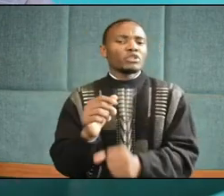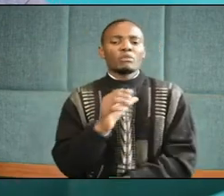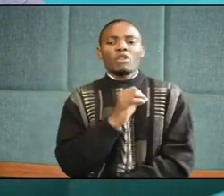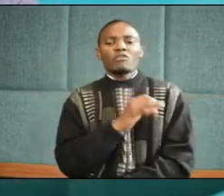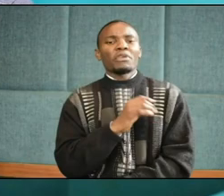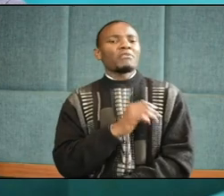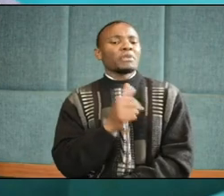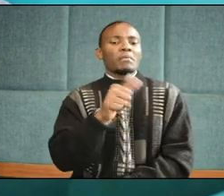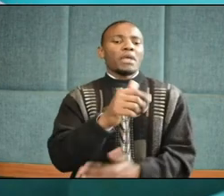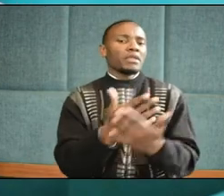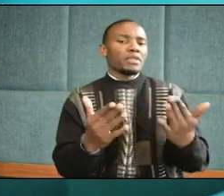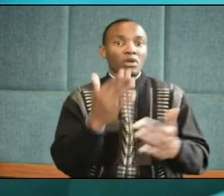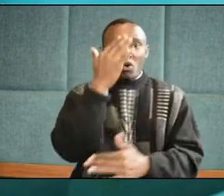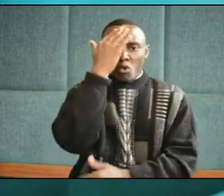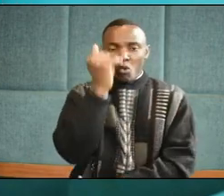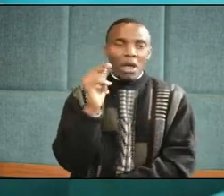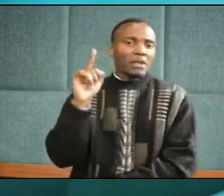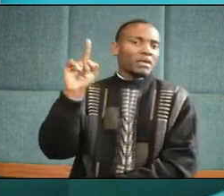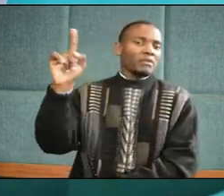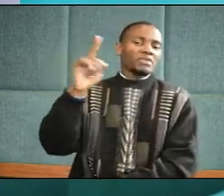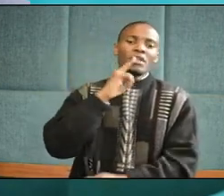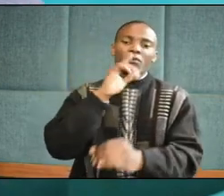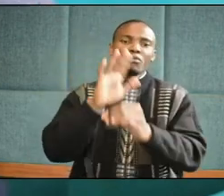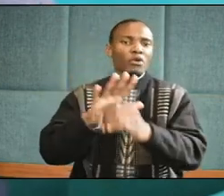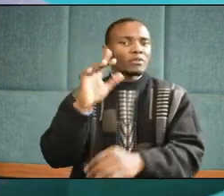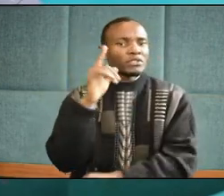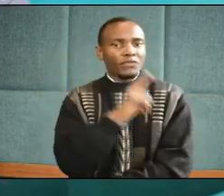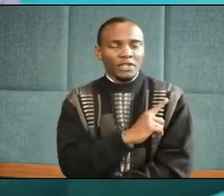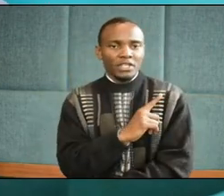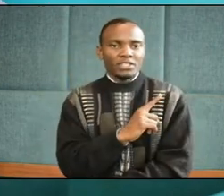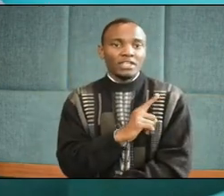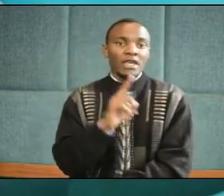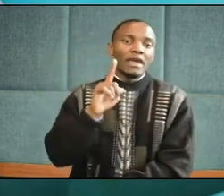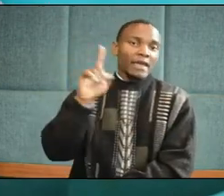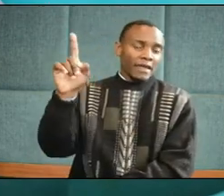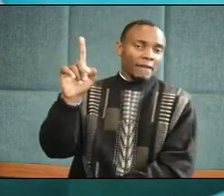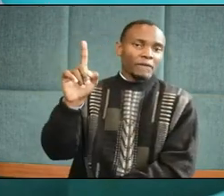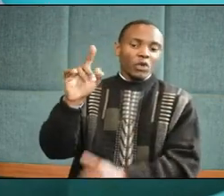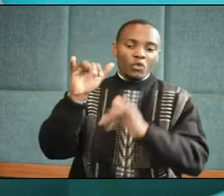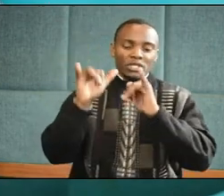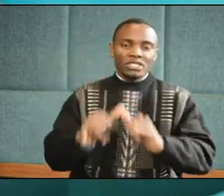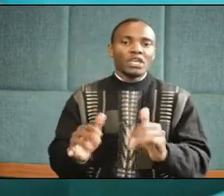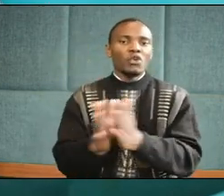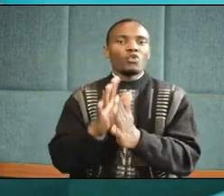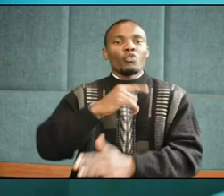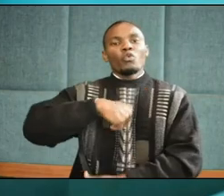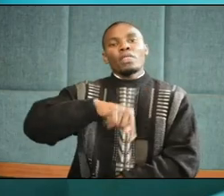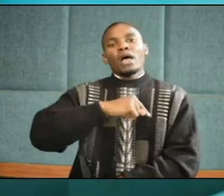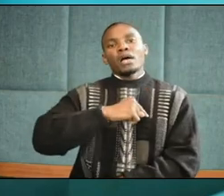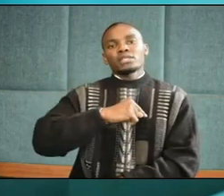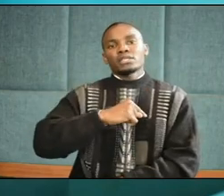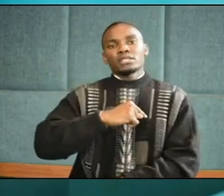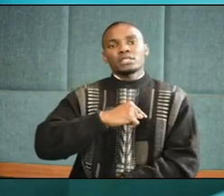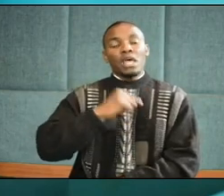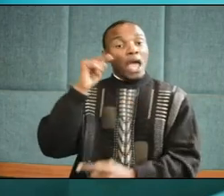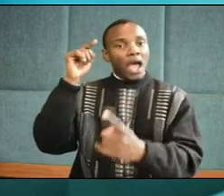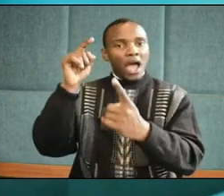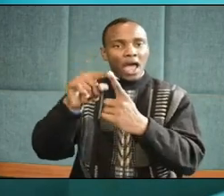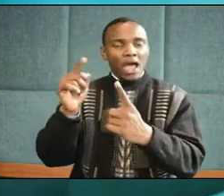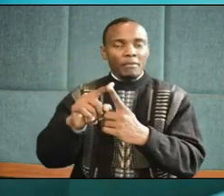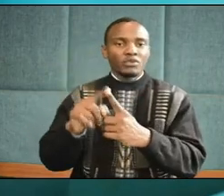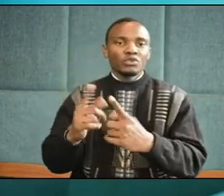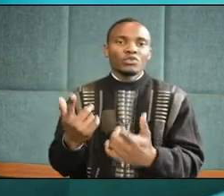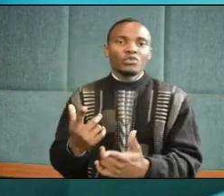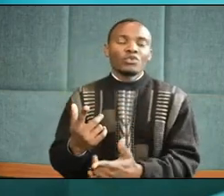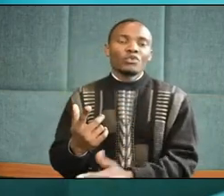anything because He has promised that He will be there for us till